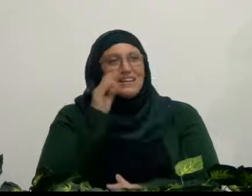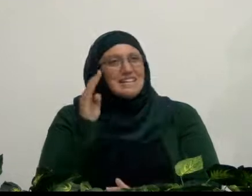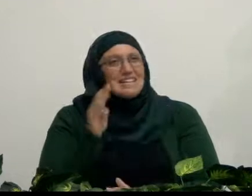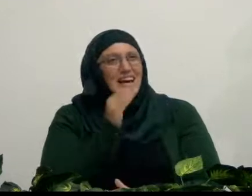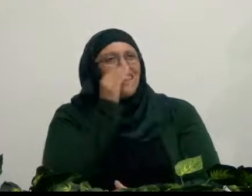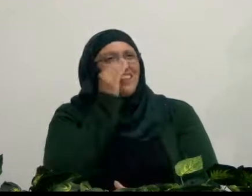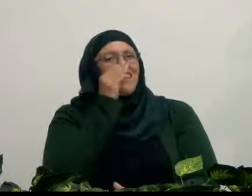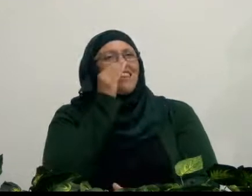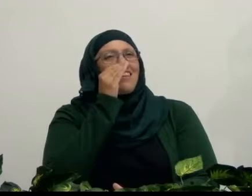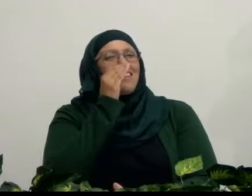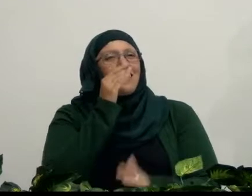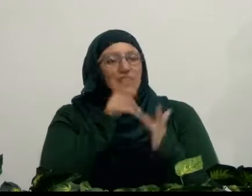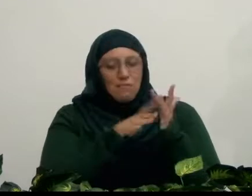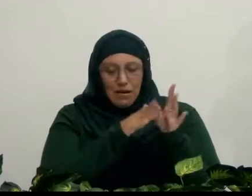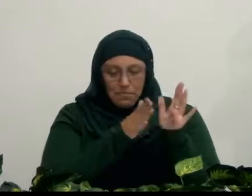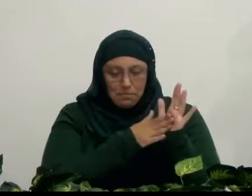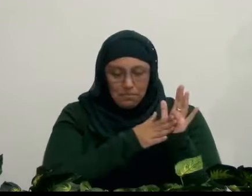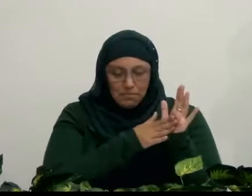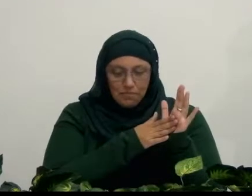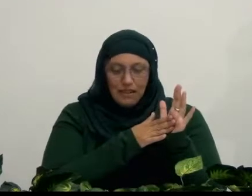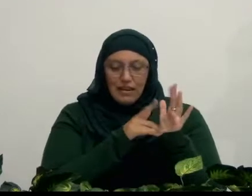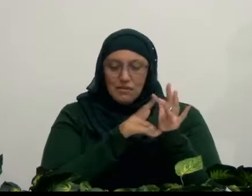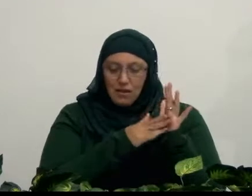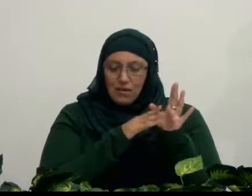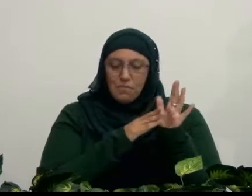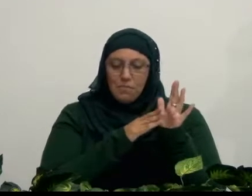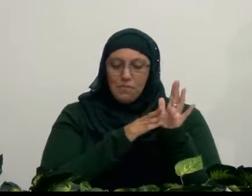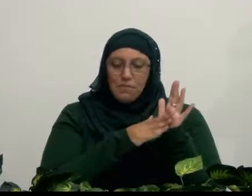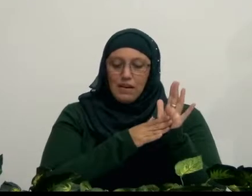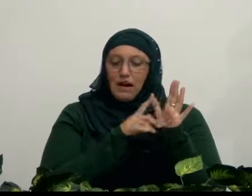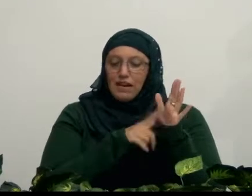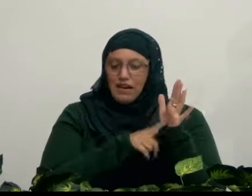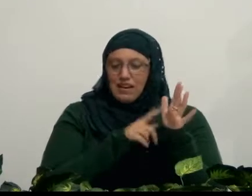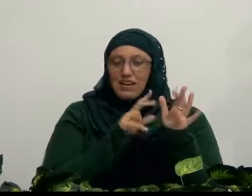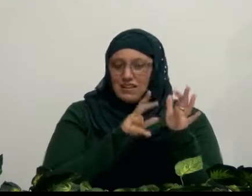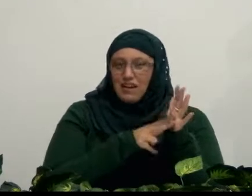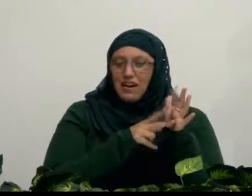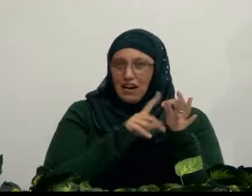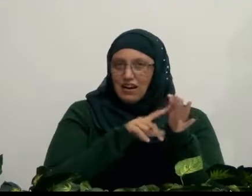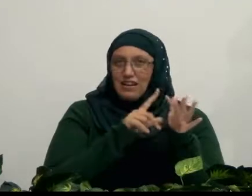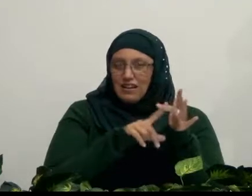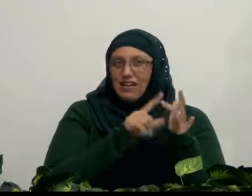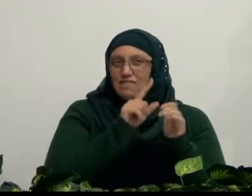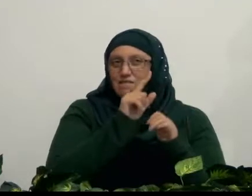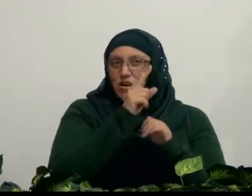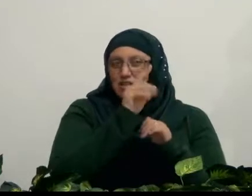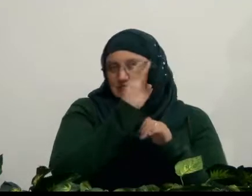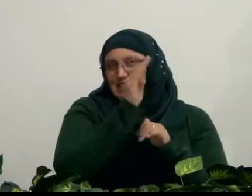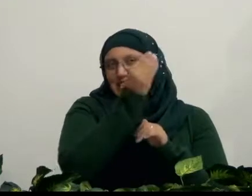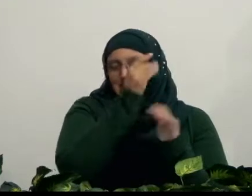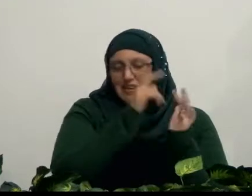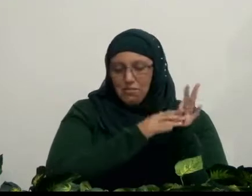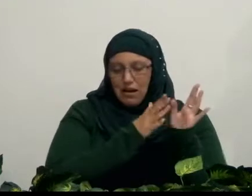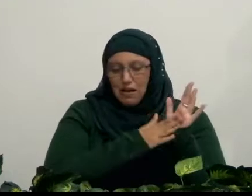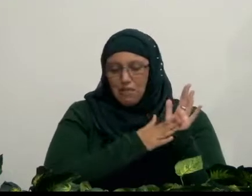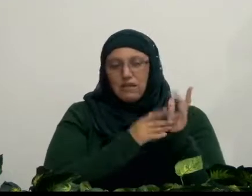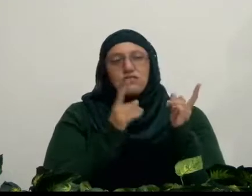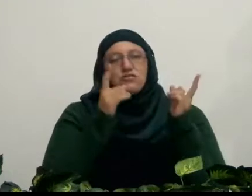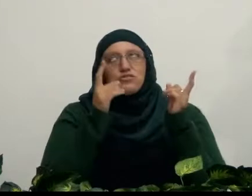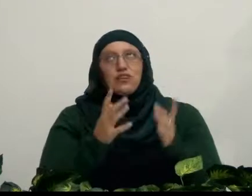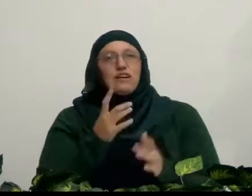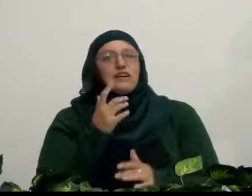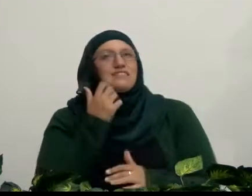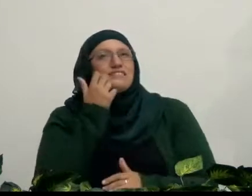al-Hadi alayhi salam. And on the other hand, inshallah, according to the local calendar, Sunday will be the anniversary of